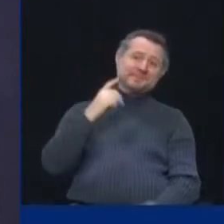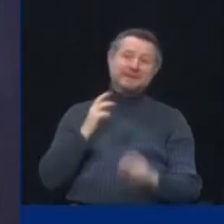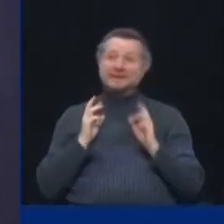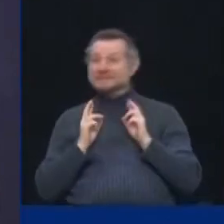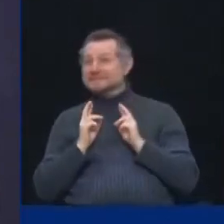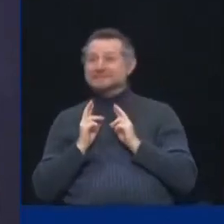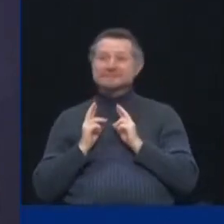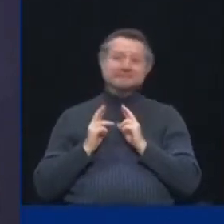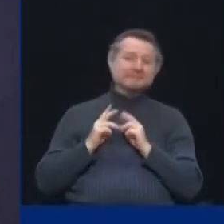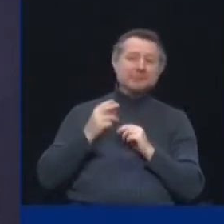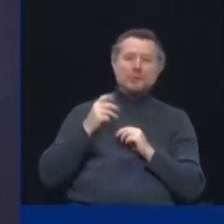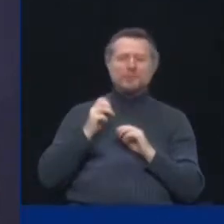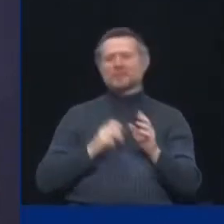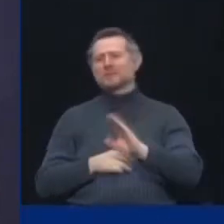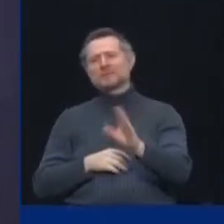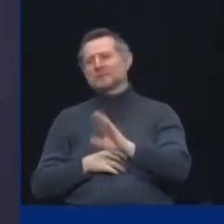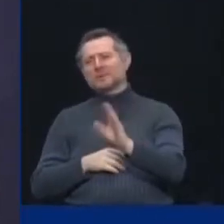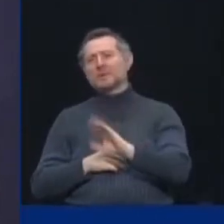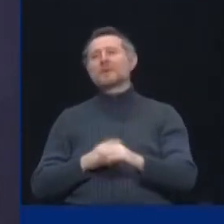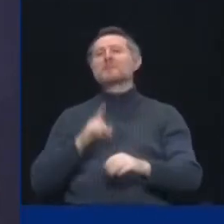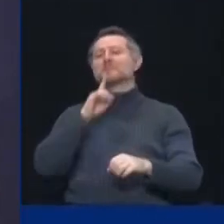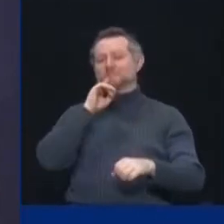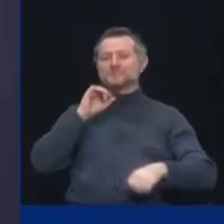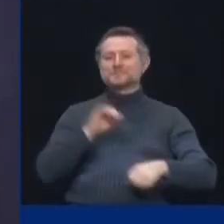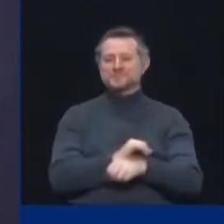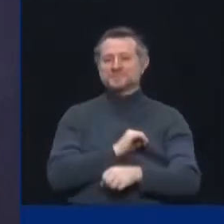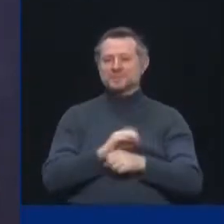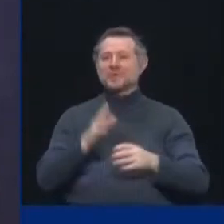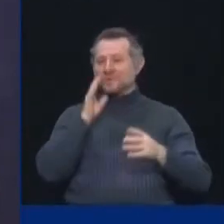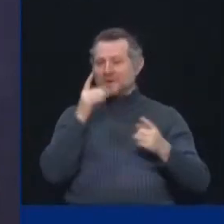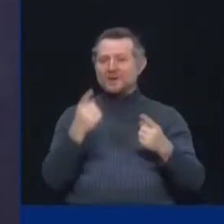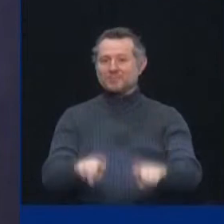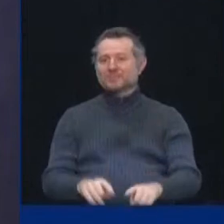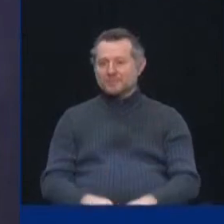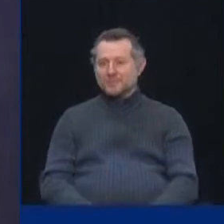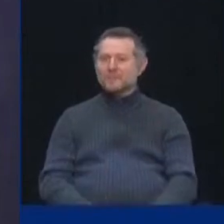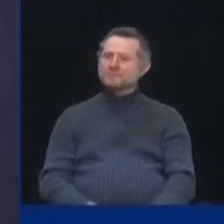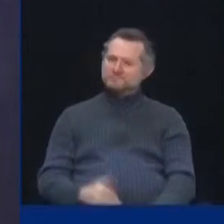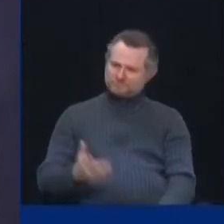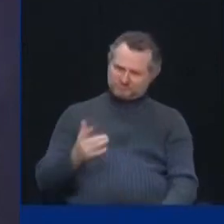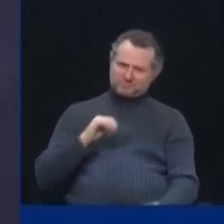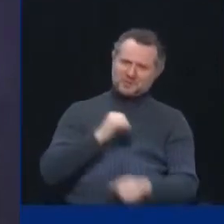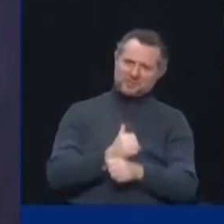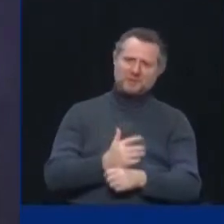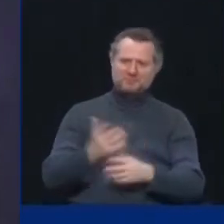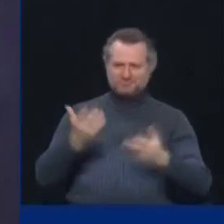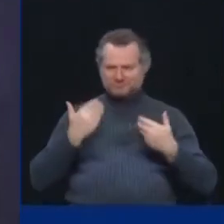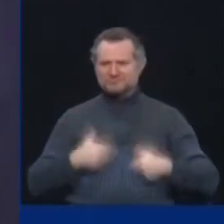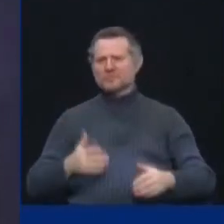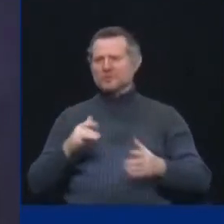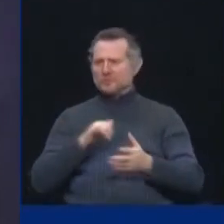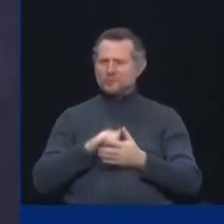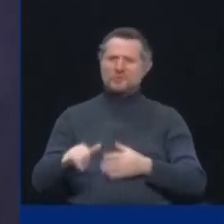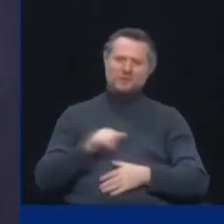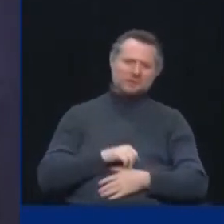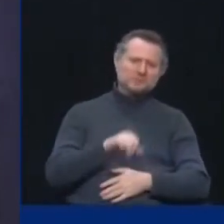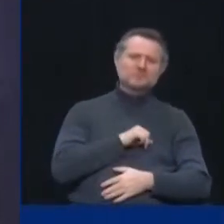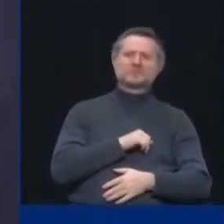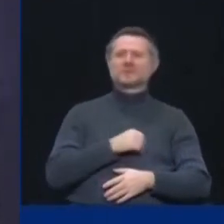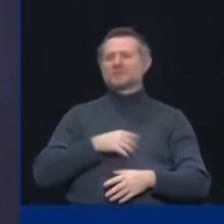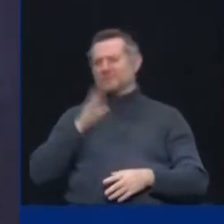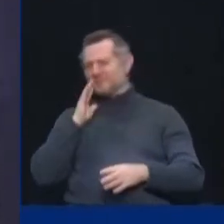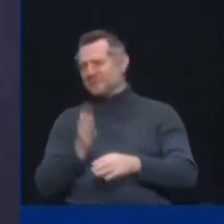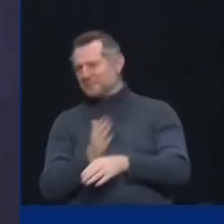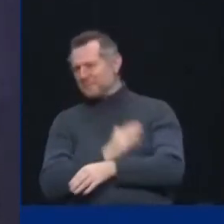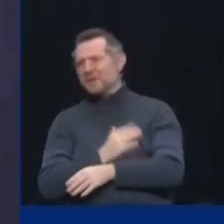hope because it's based on who we are and what we have done in the past. This is what we